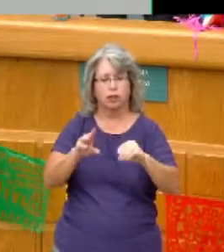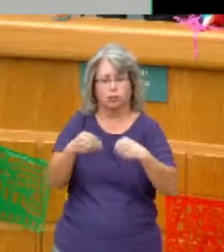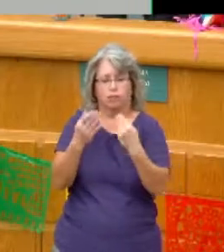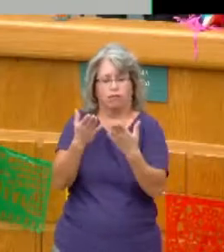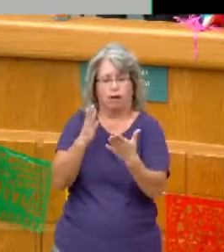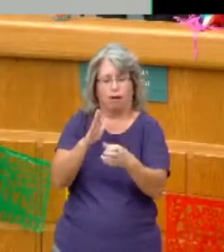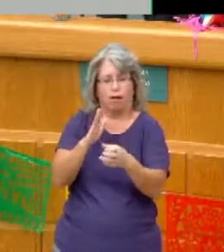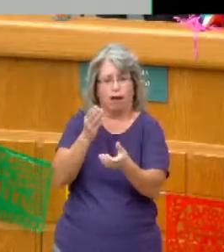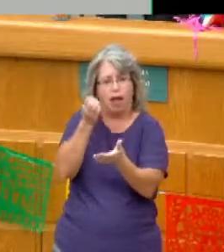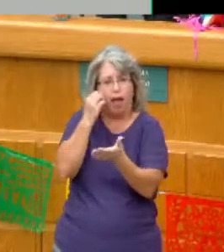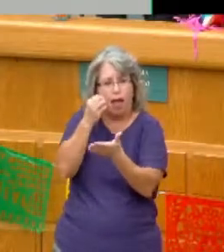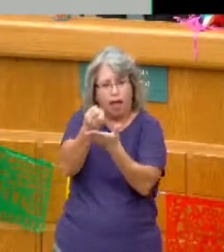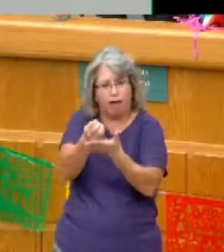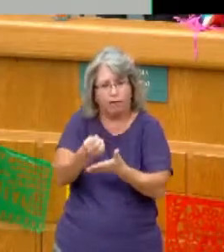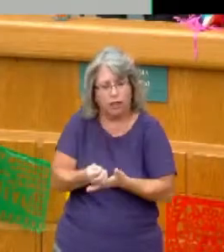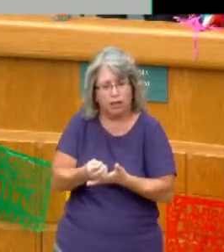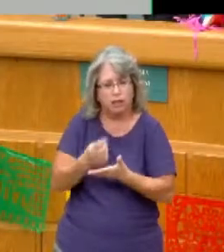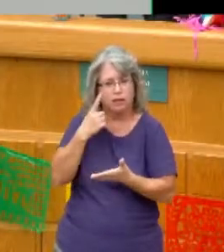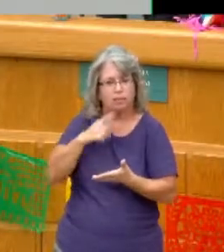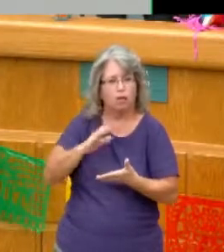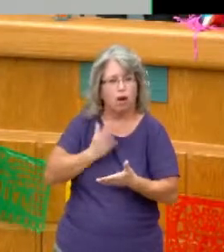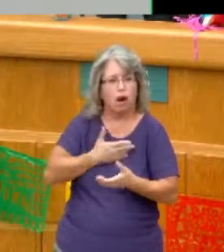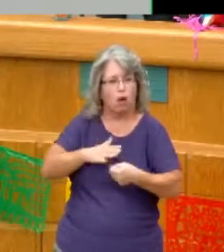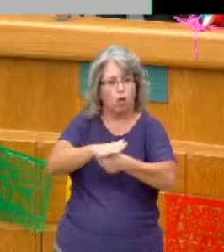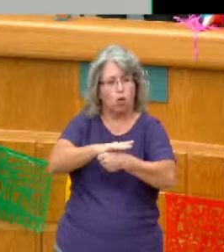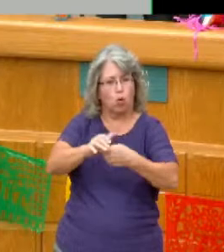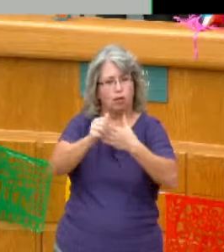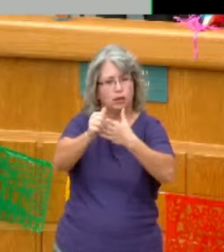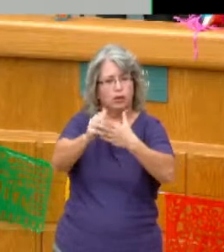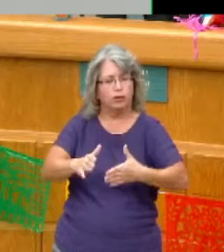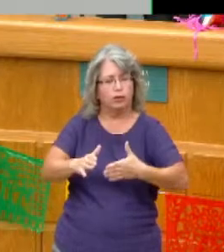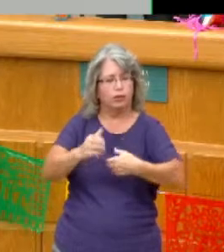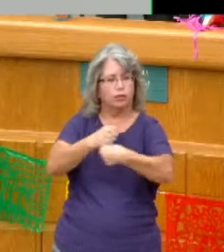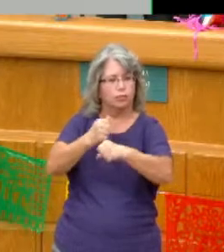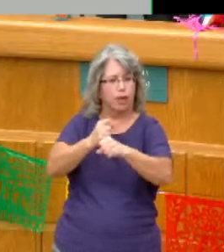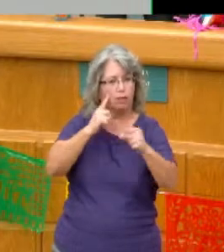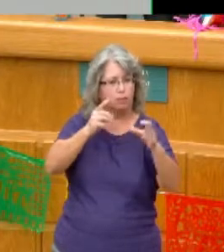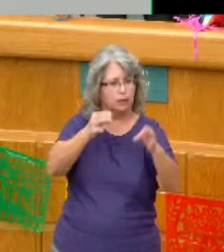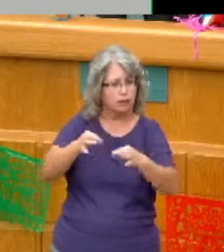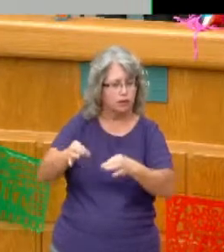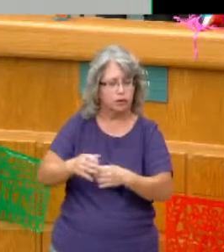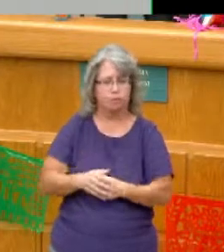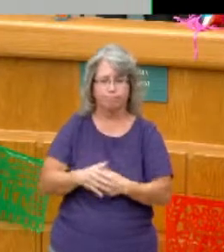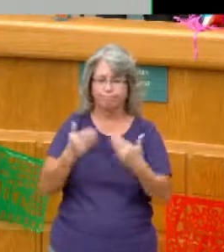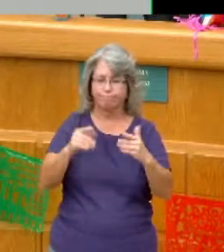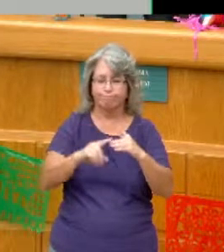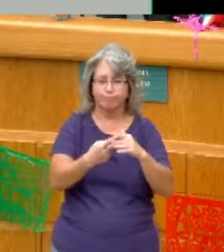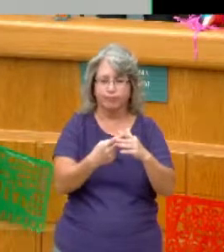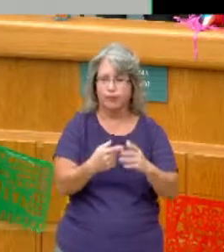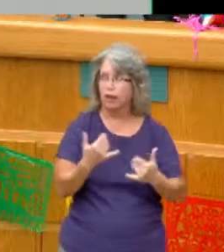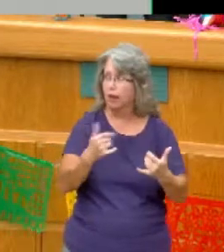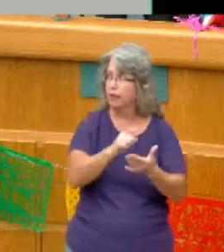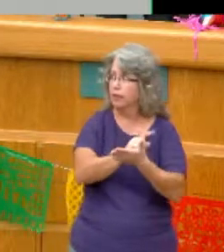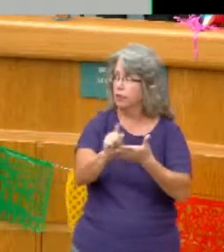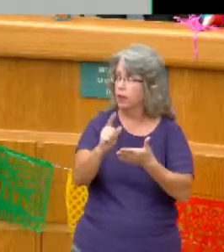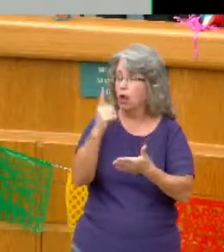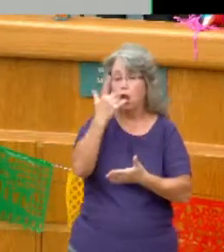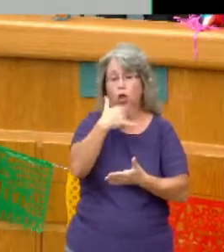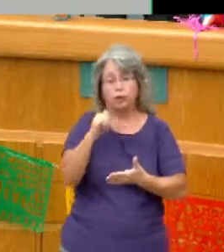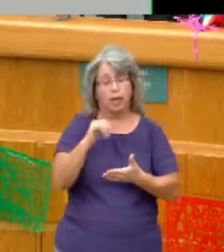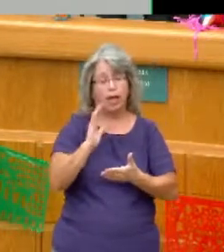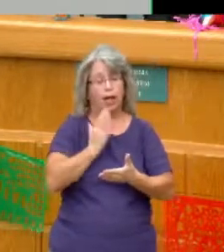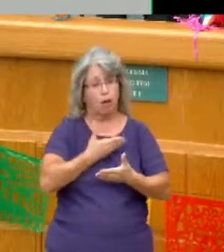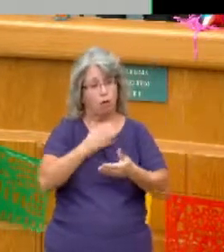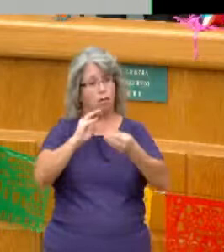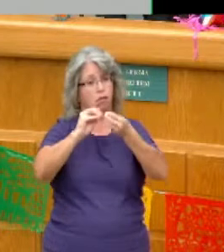evidence-based decision-making on behalf of our local leaders. Let's get right into it. This week, it looks like the cases are continuing